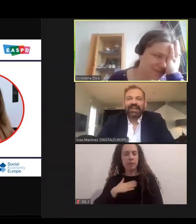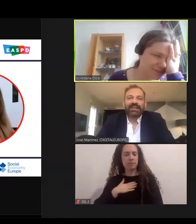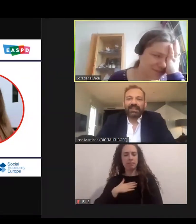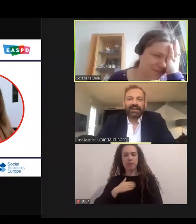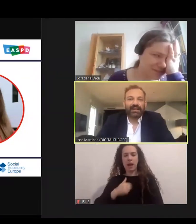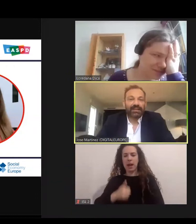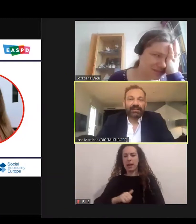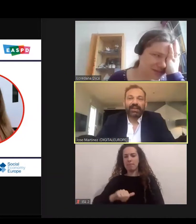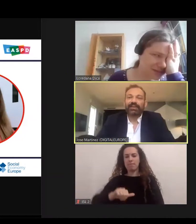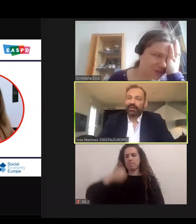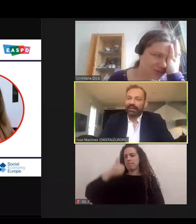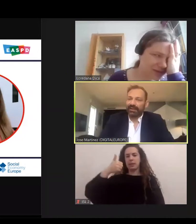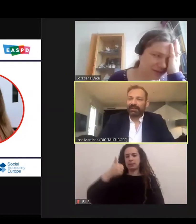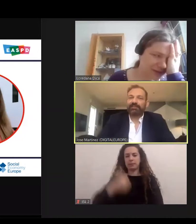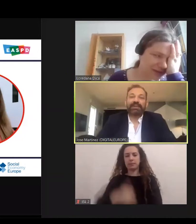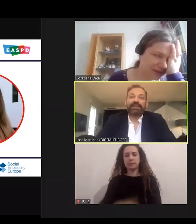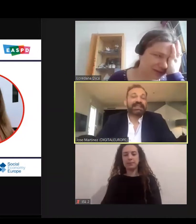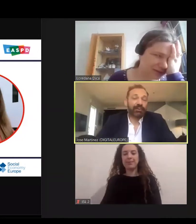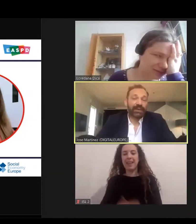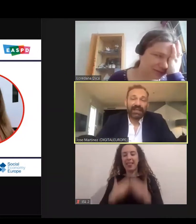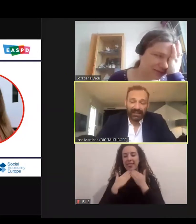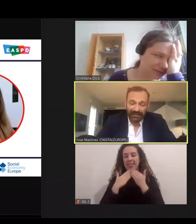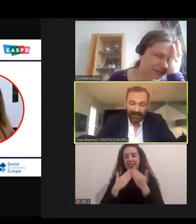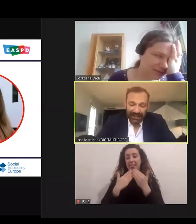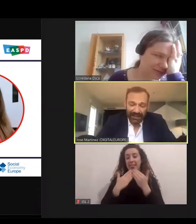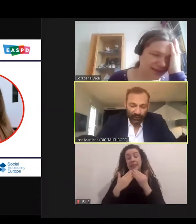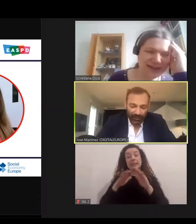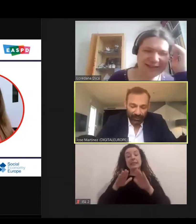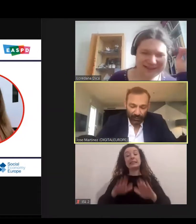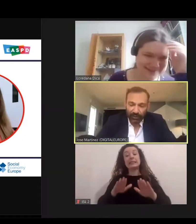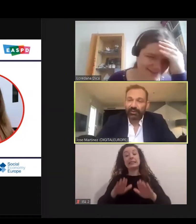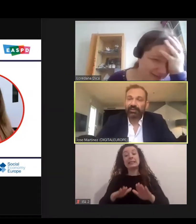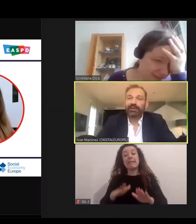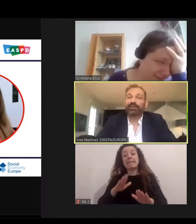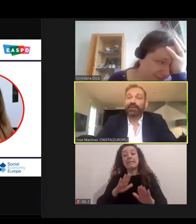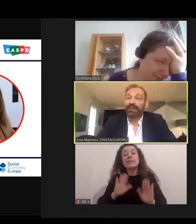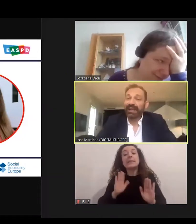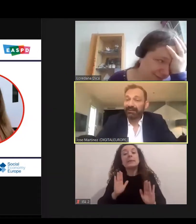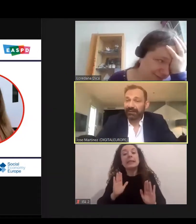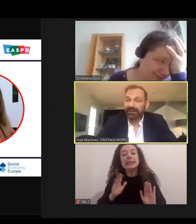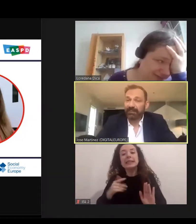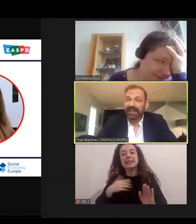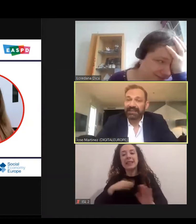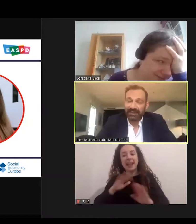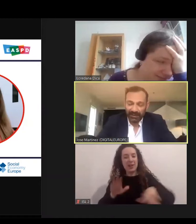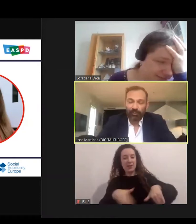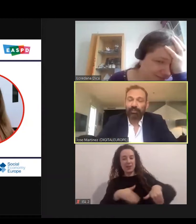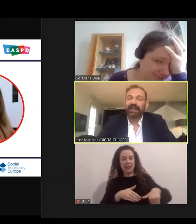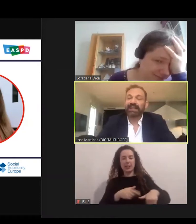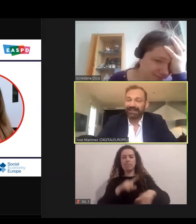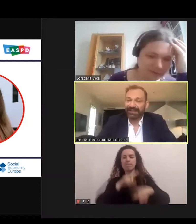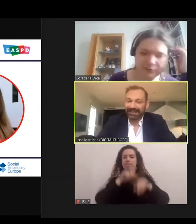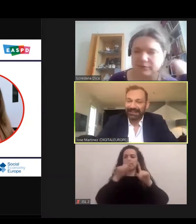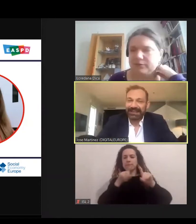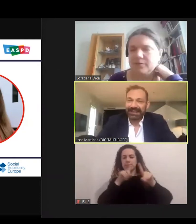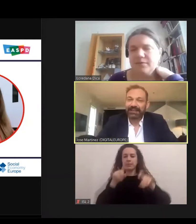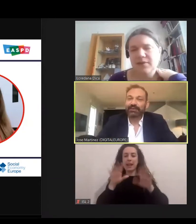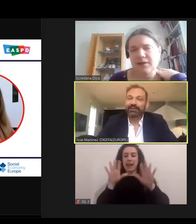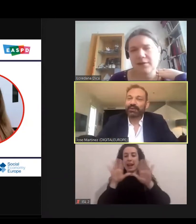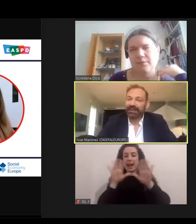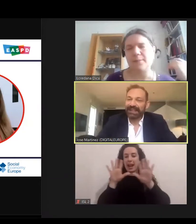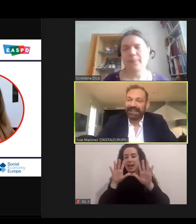I can stay in bed and then go later and follow that course or do that task. And this was